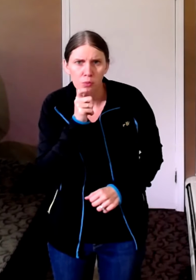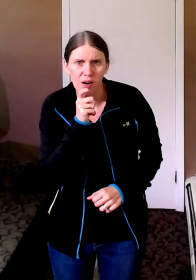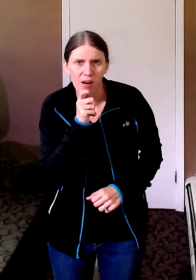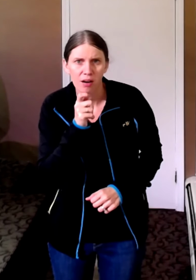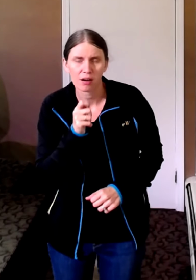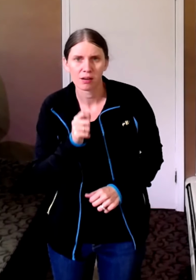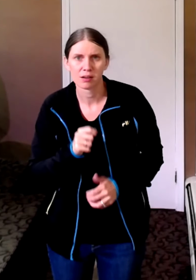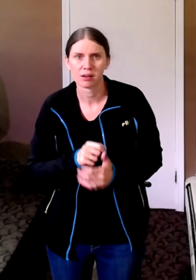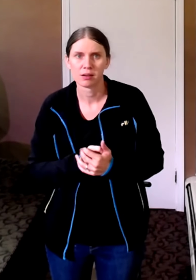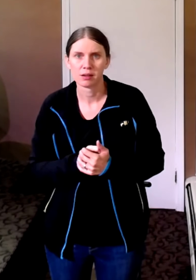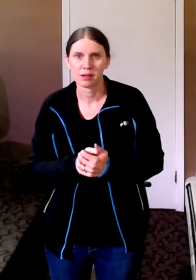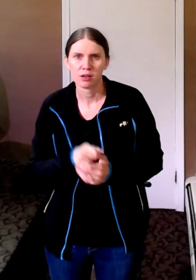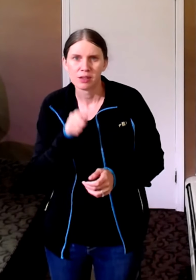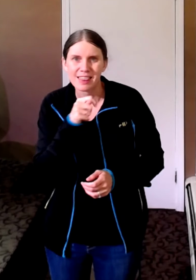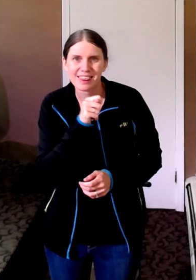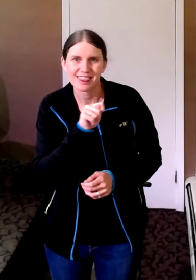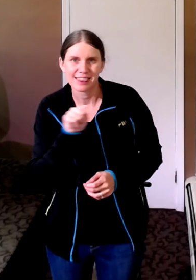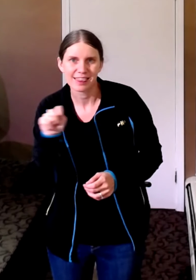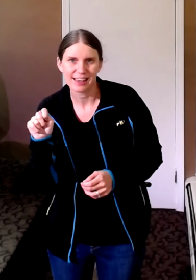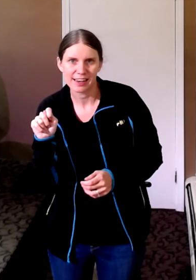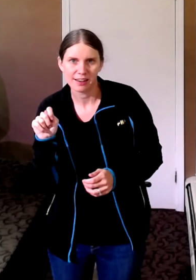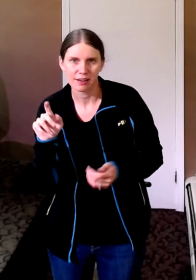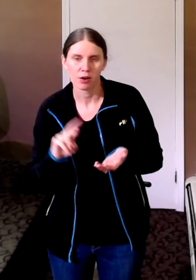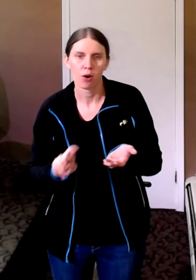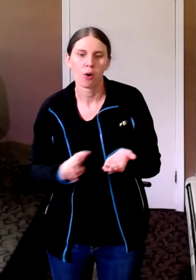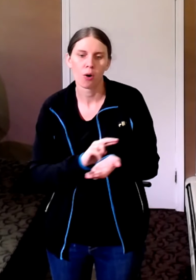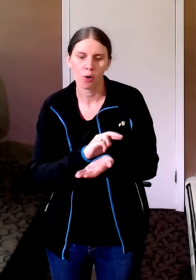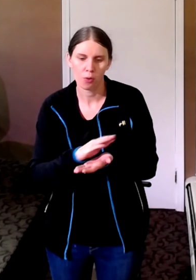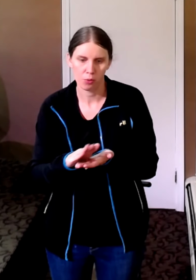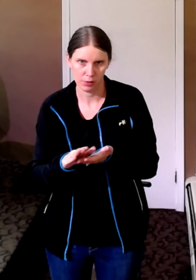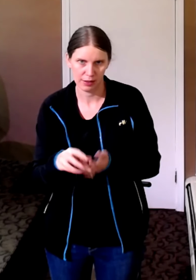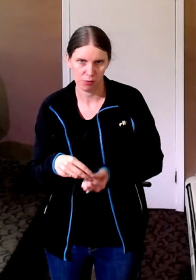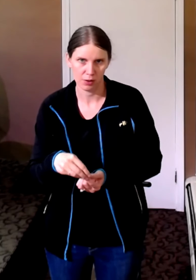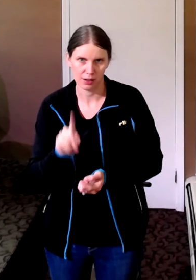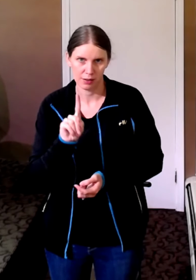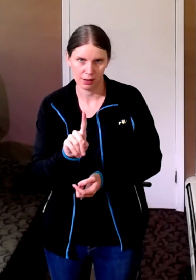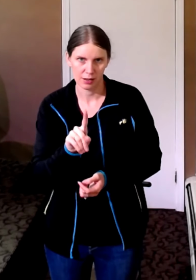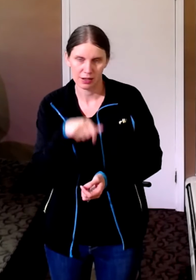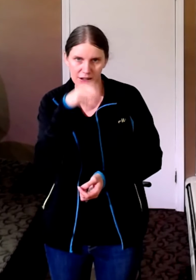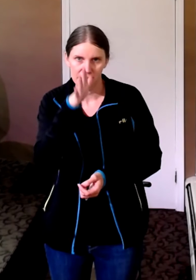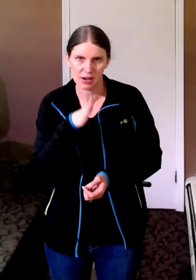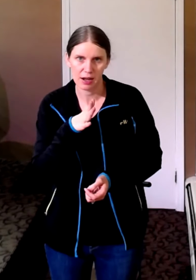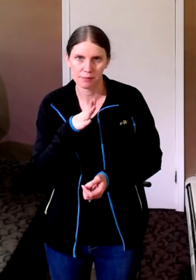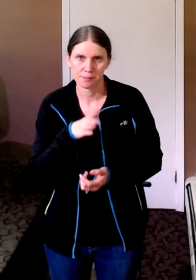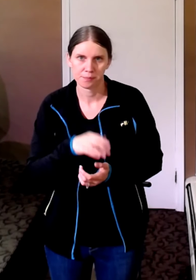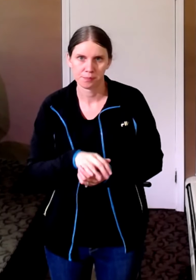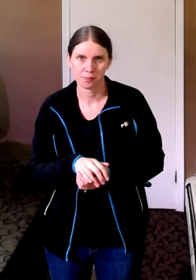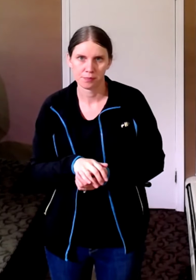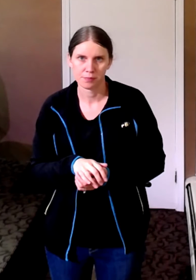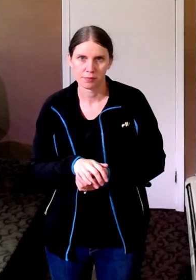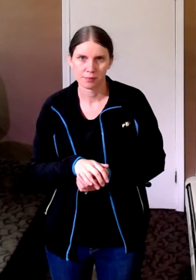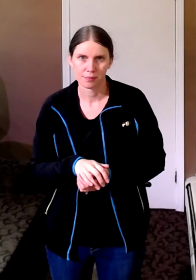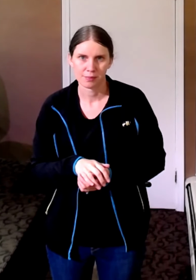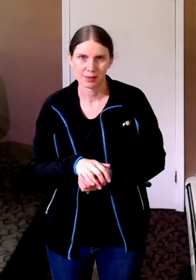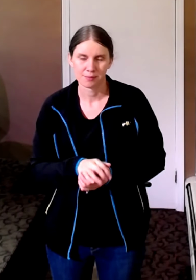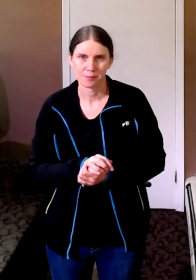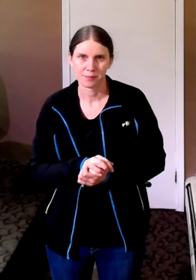art, the Holy One of God."